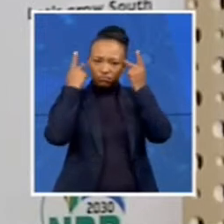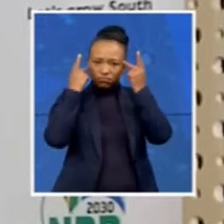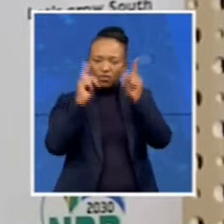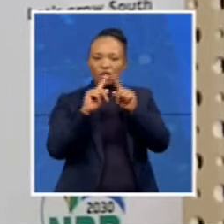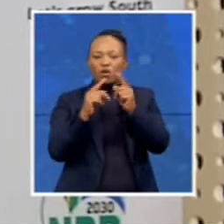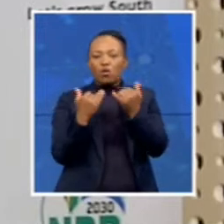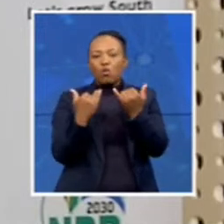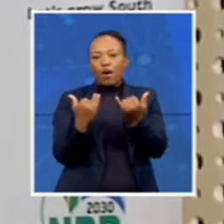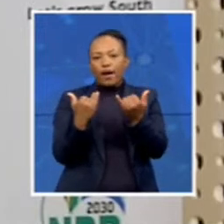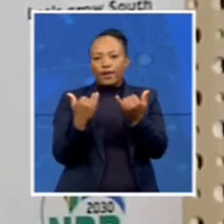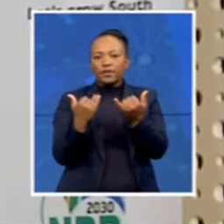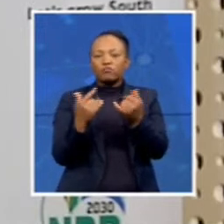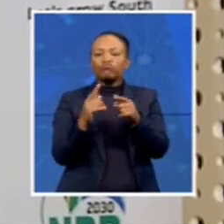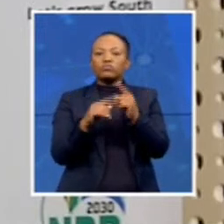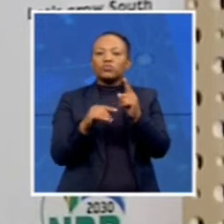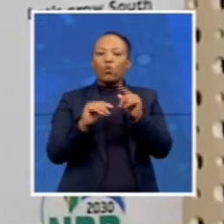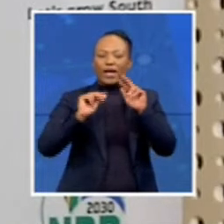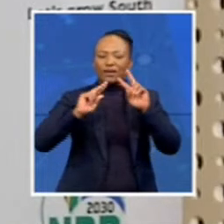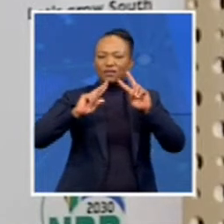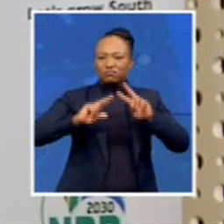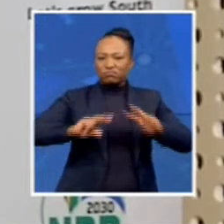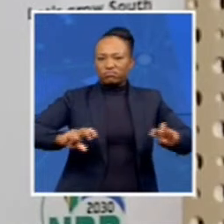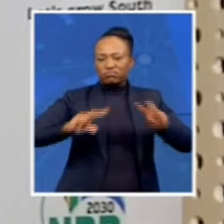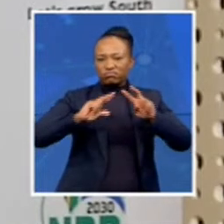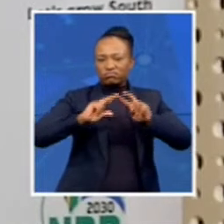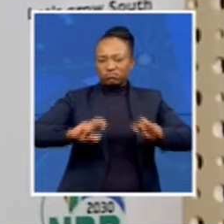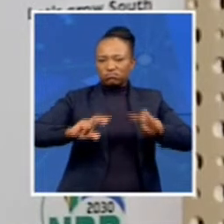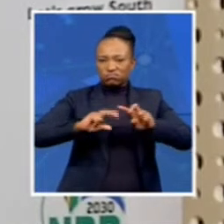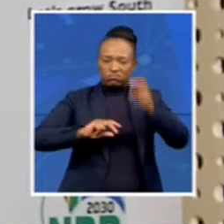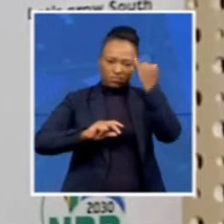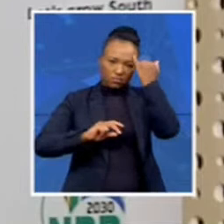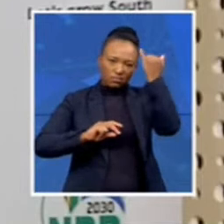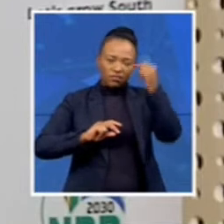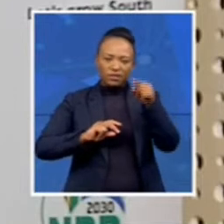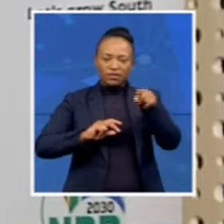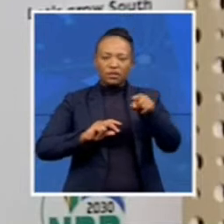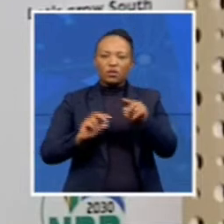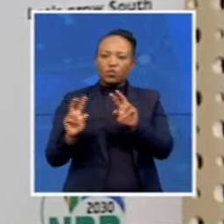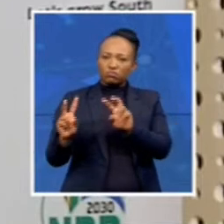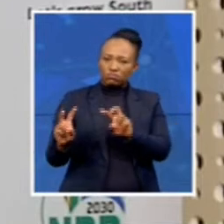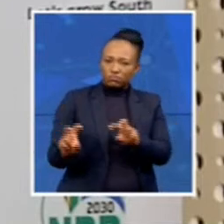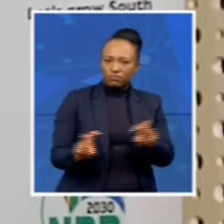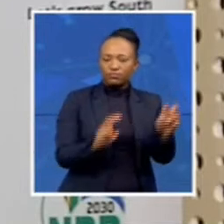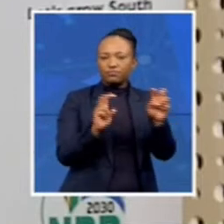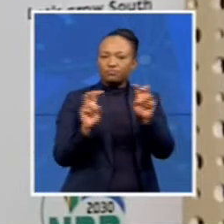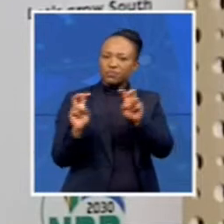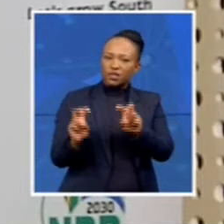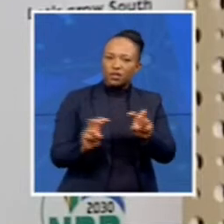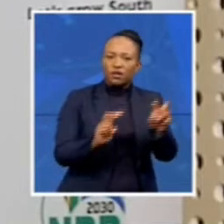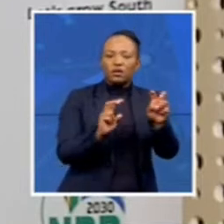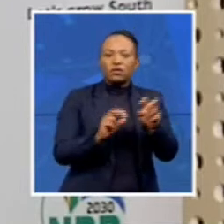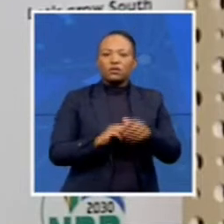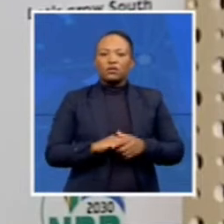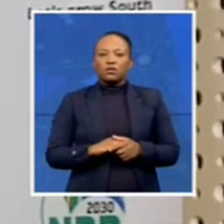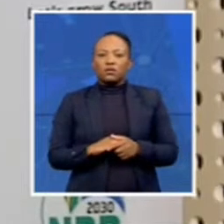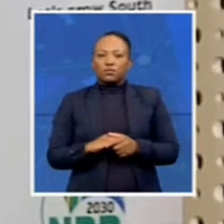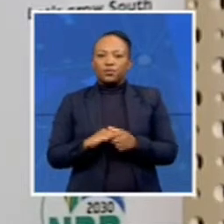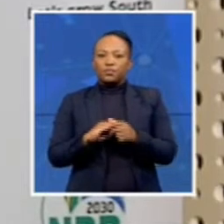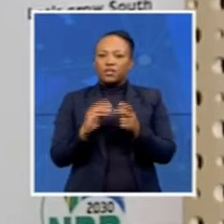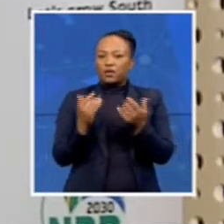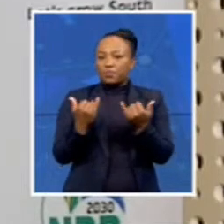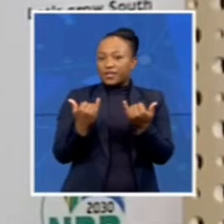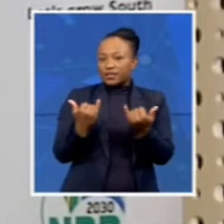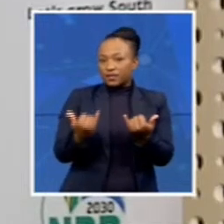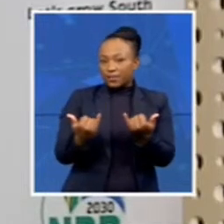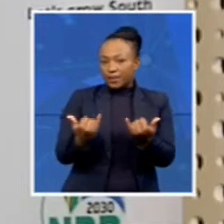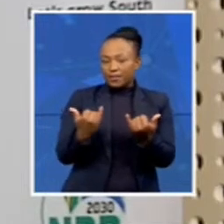ideas, transferring research results, and disseminating knowledge. Over